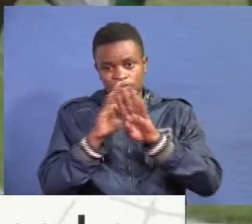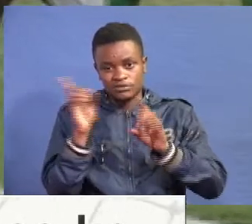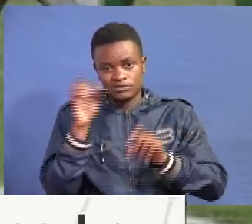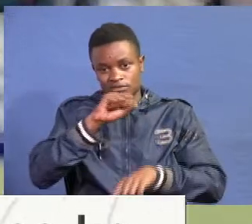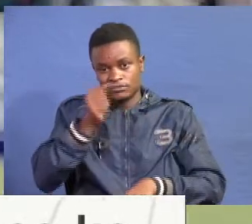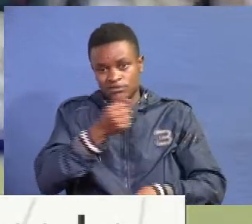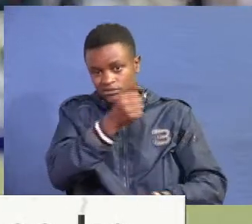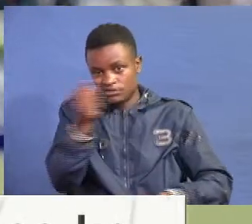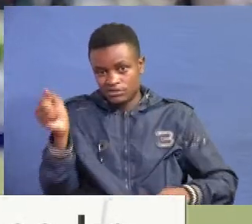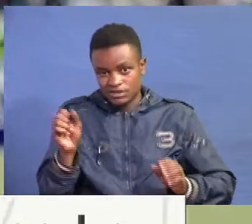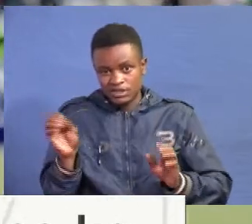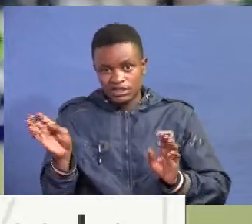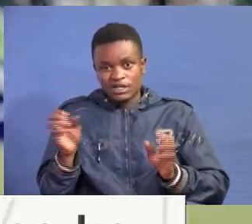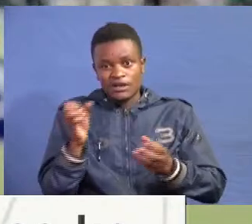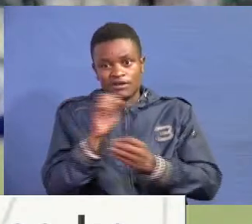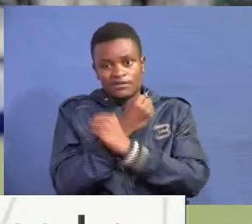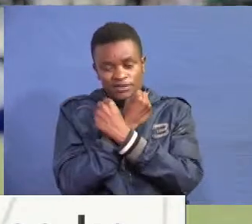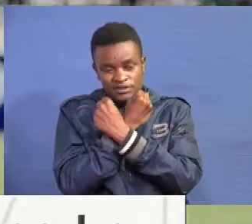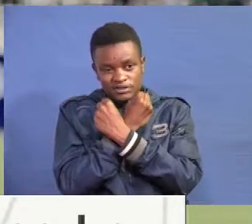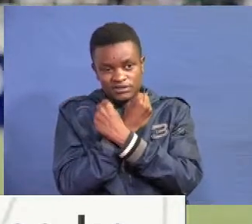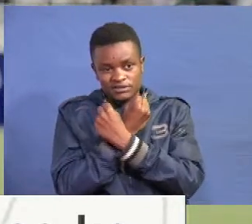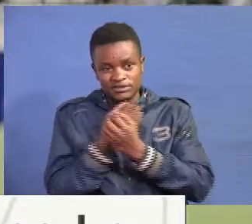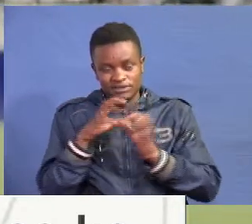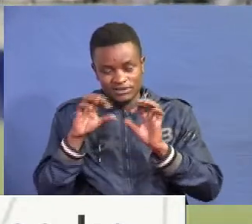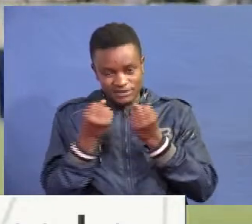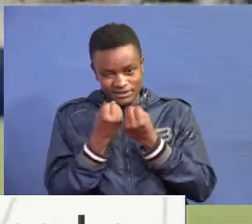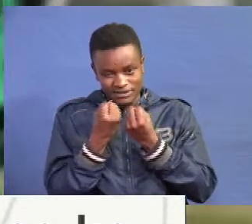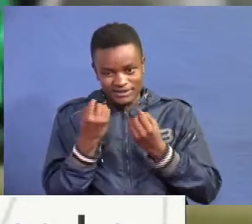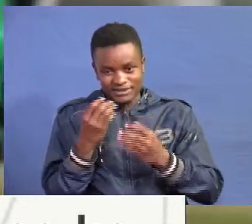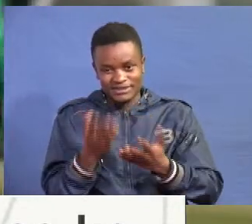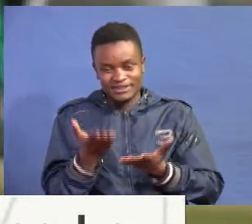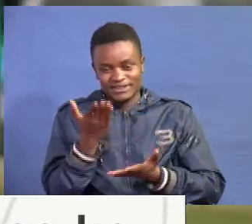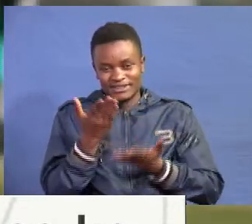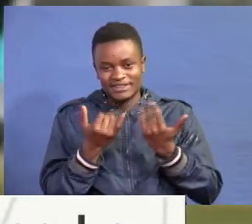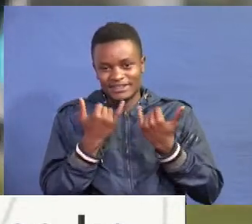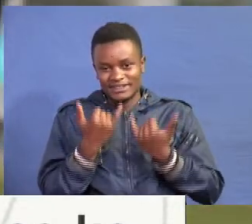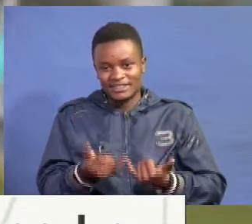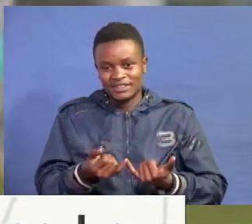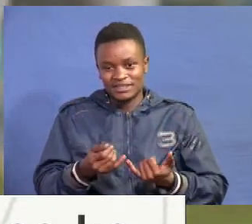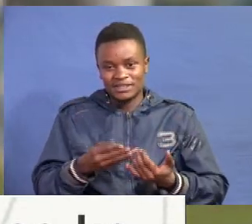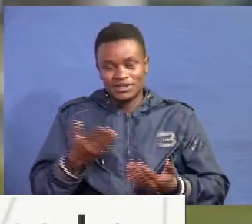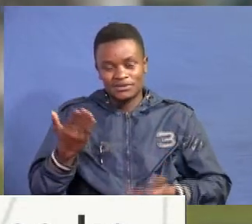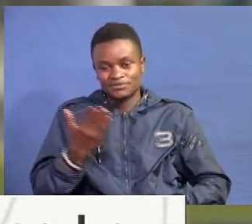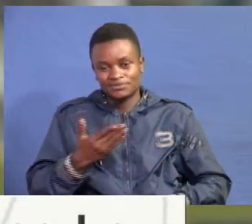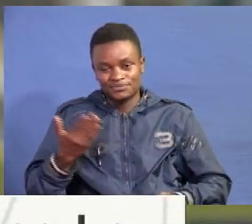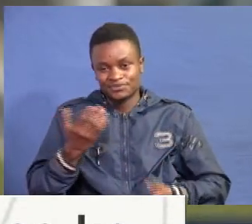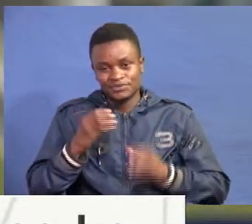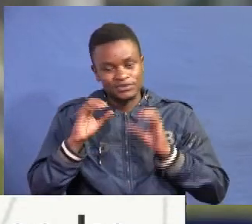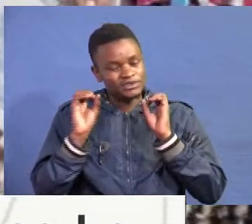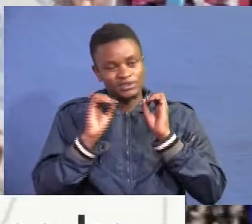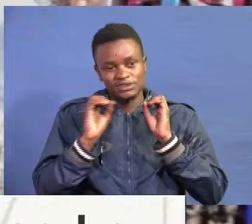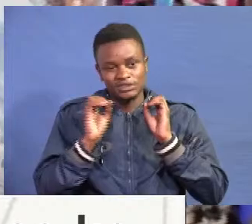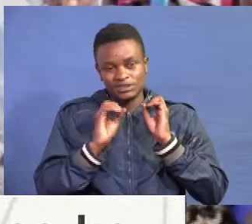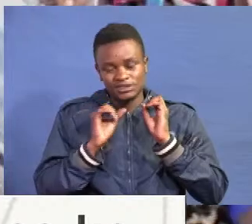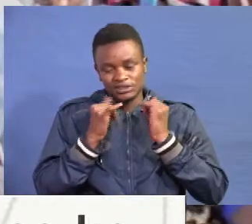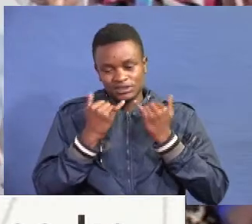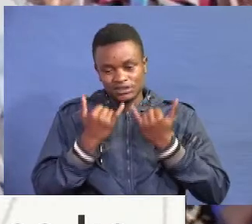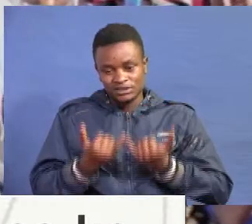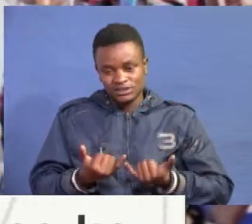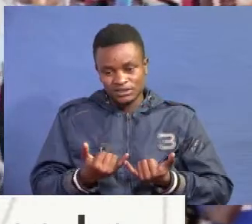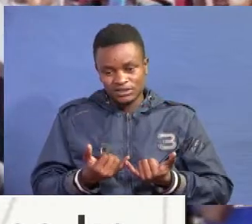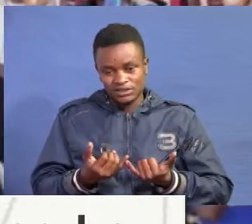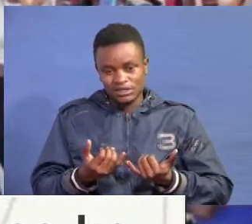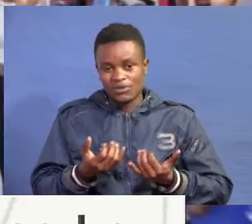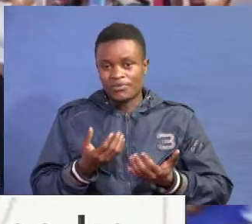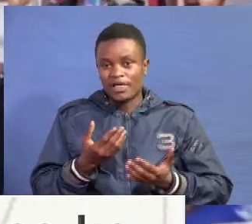CHAN infrastructure and maintain security standards. However, the venue declined to host the match, citing internal